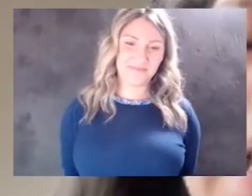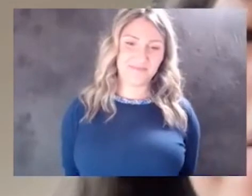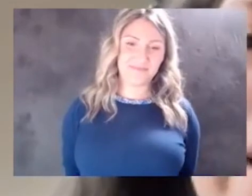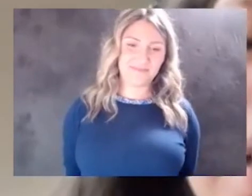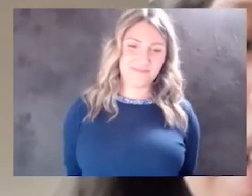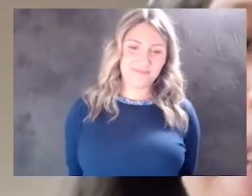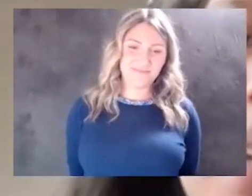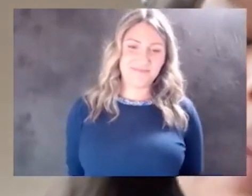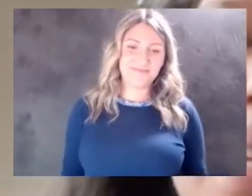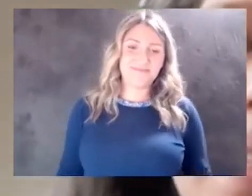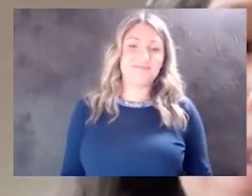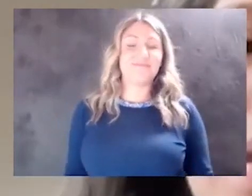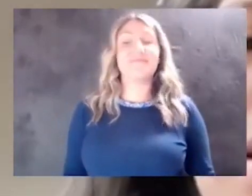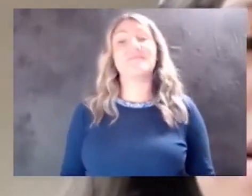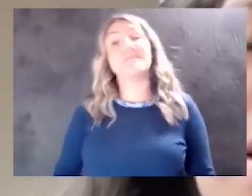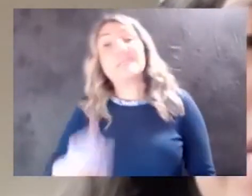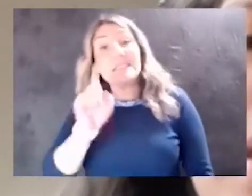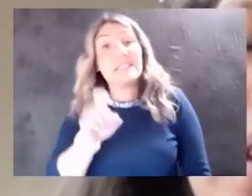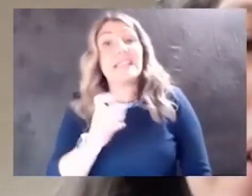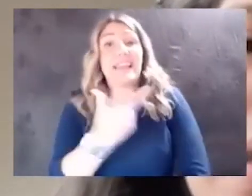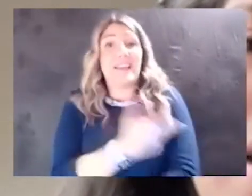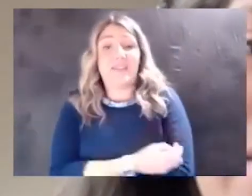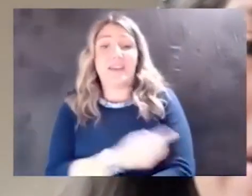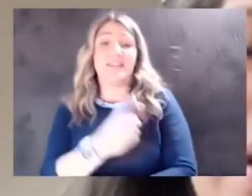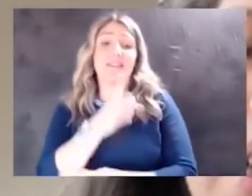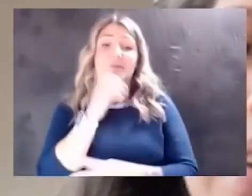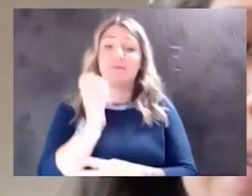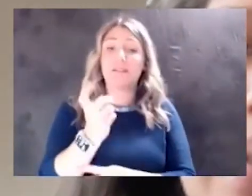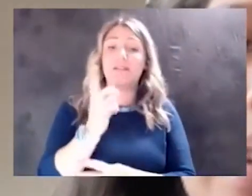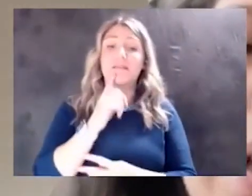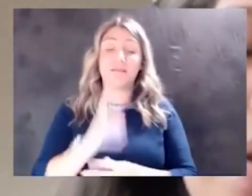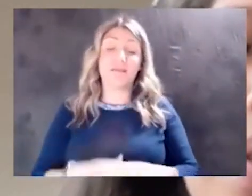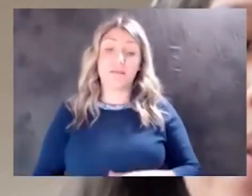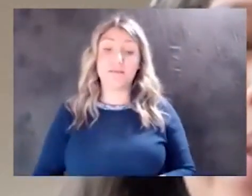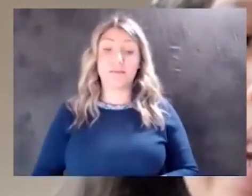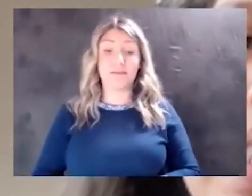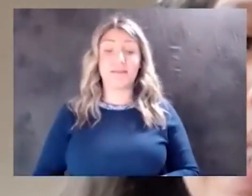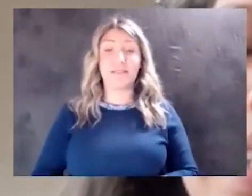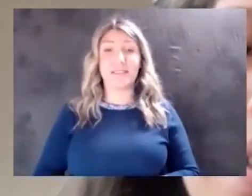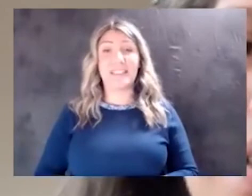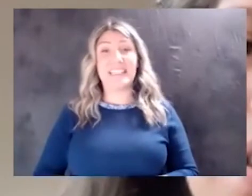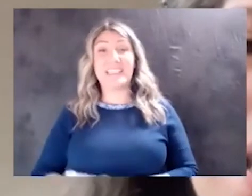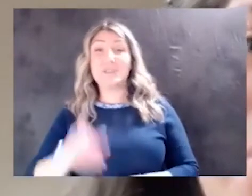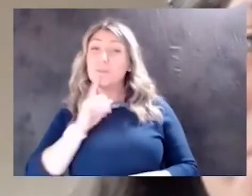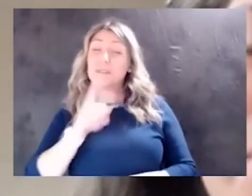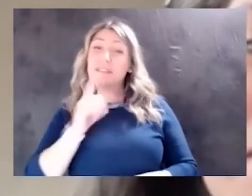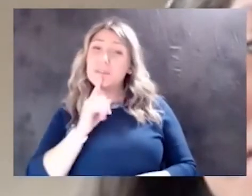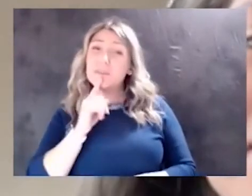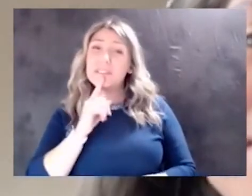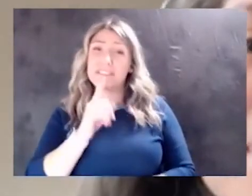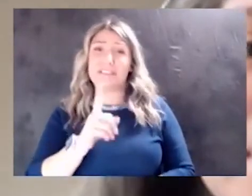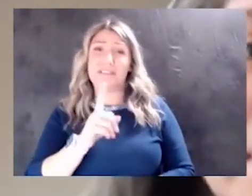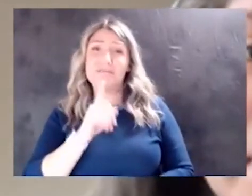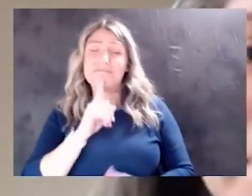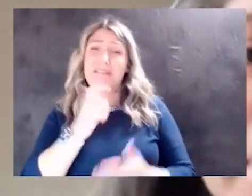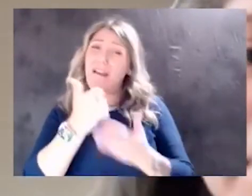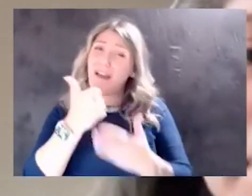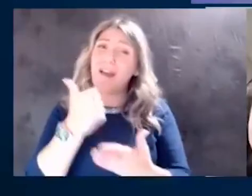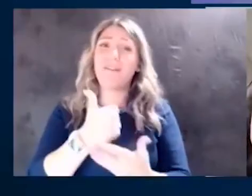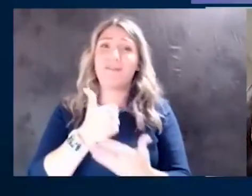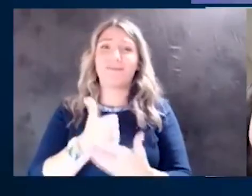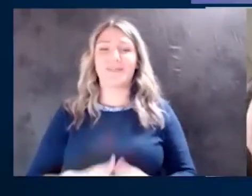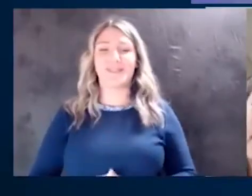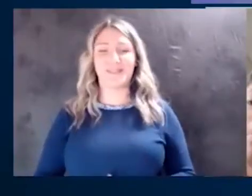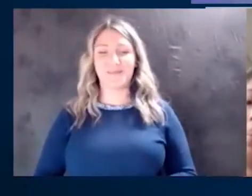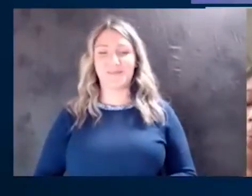really get vaccinated because a lot of the theories that are online aren't really true. The vaccination does help. Thank you, and